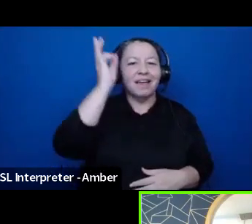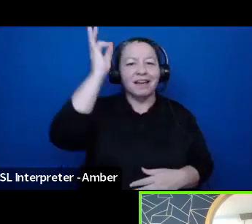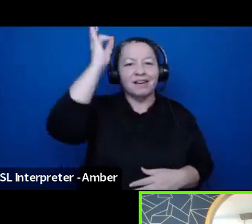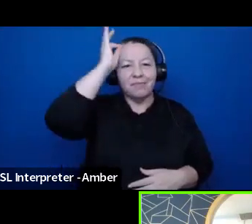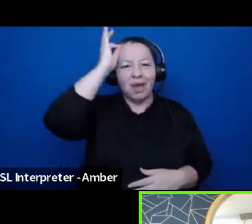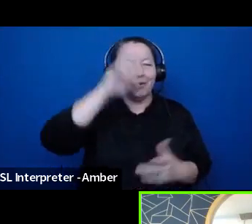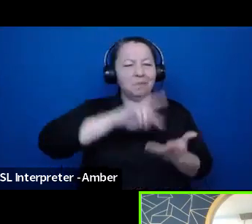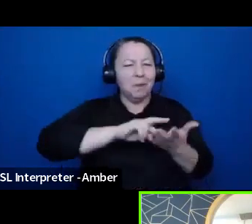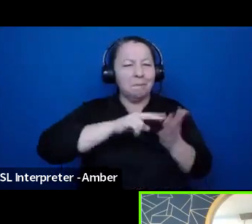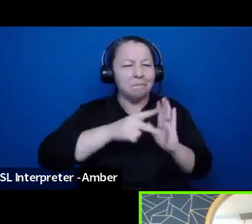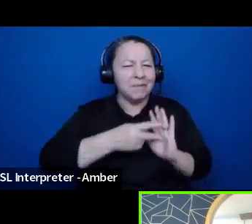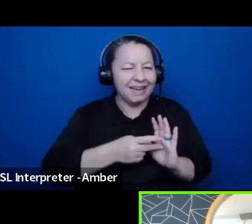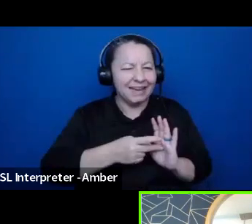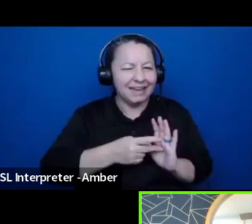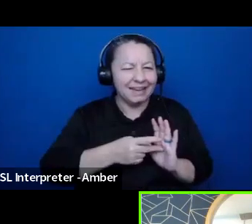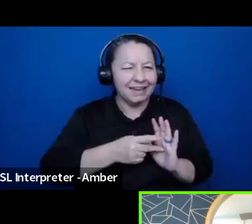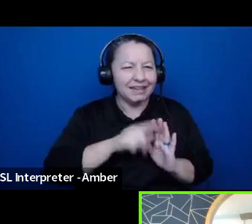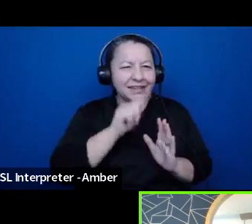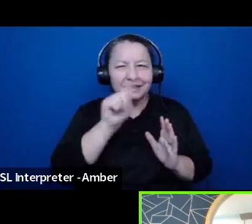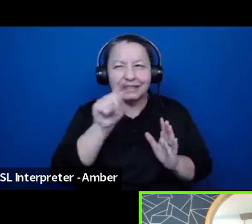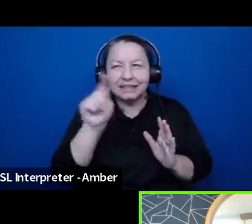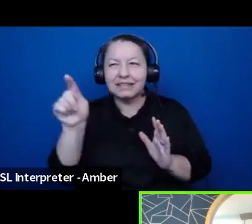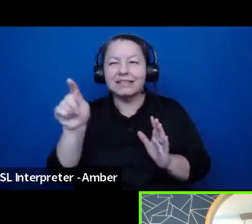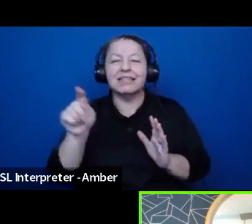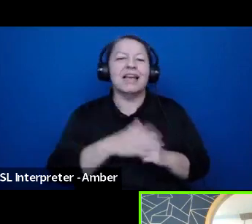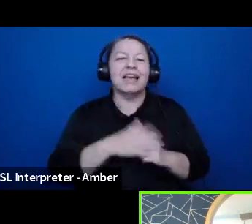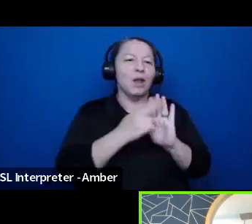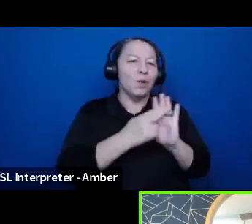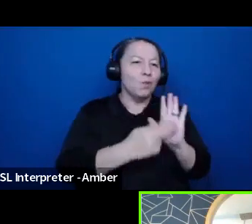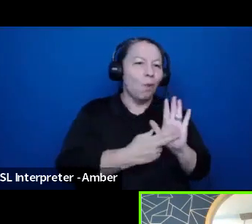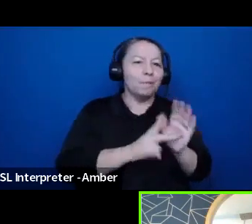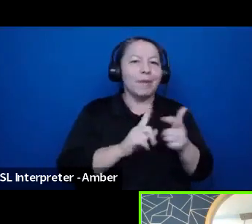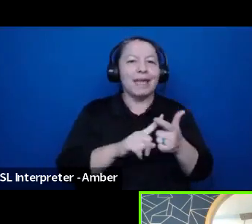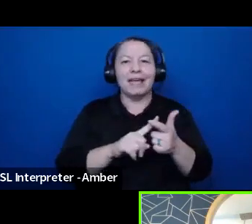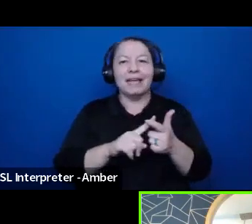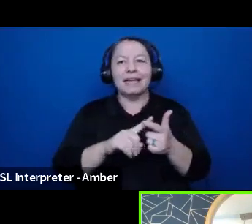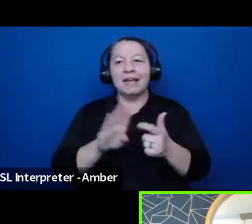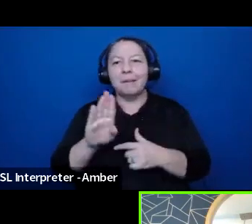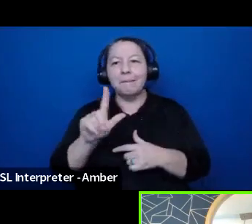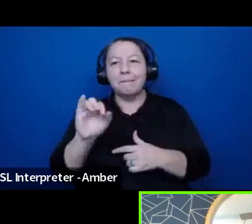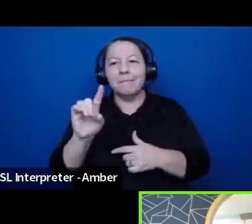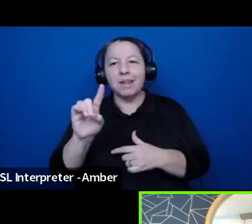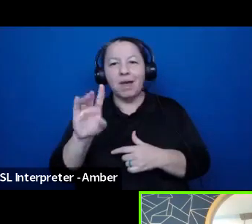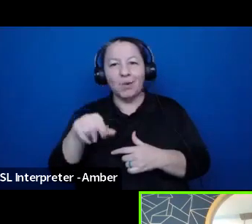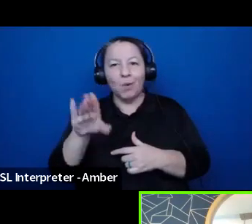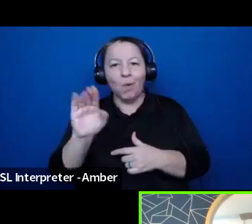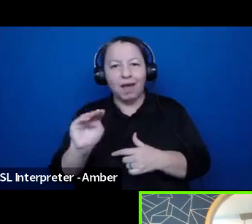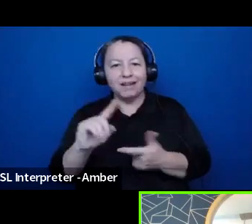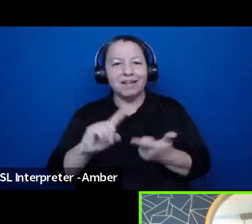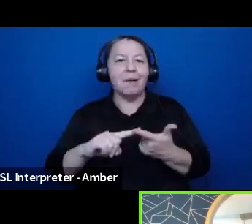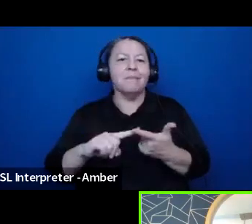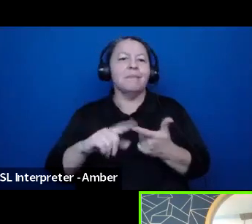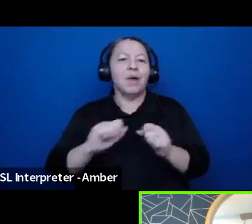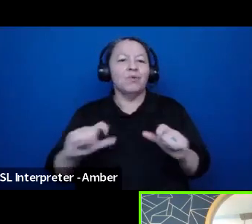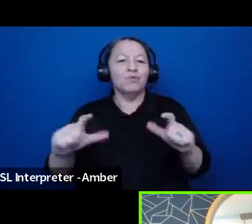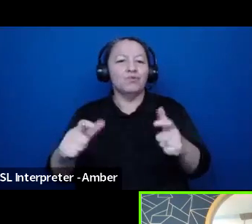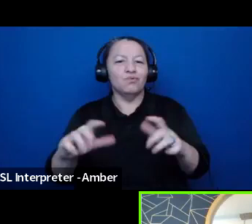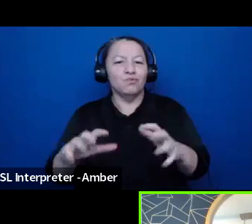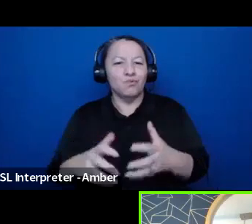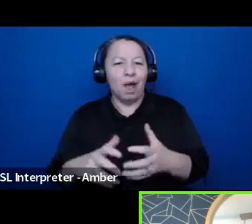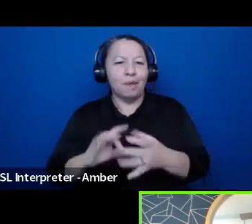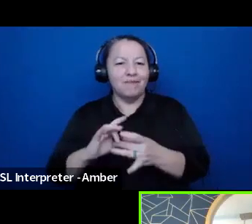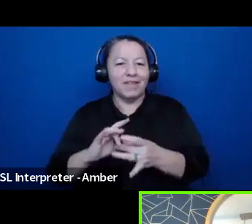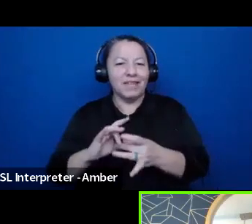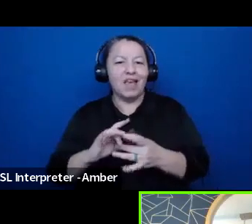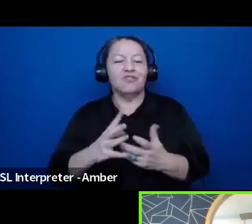and blood quantum and tribal affiliation and connection. And we've talked about the diversity